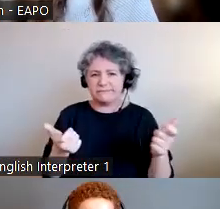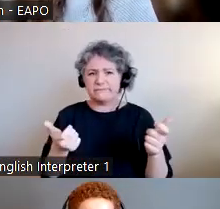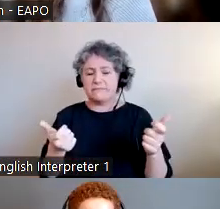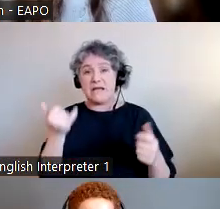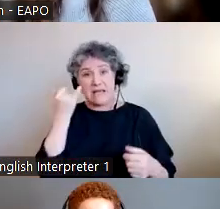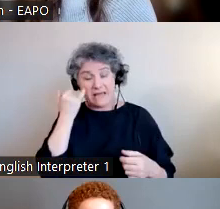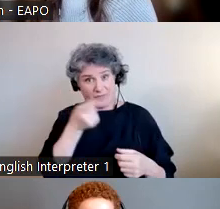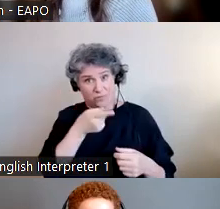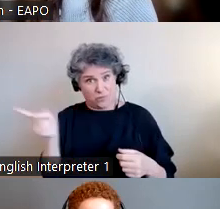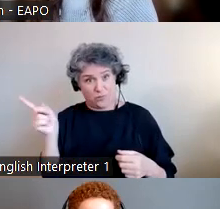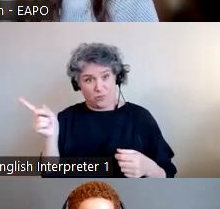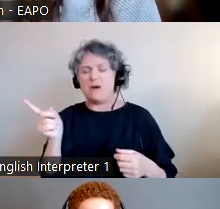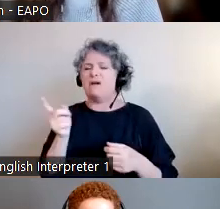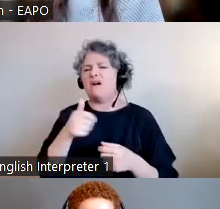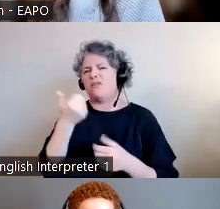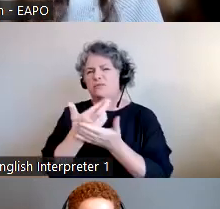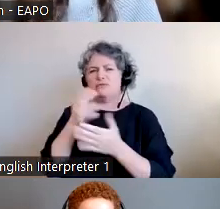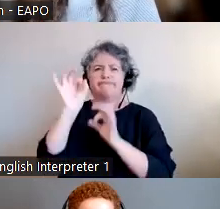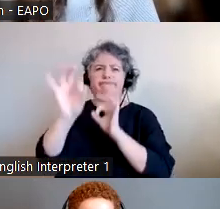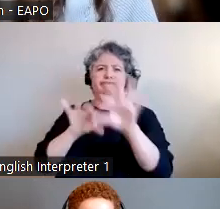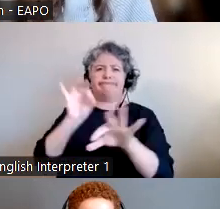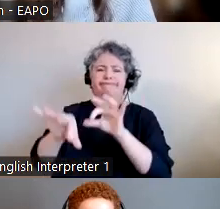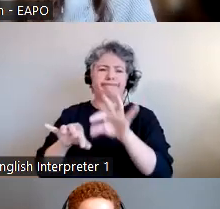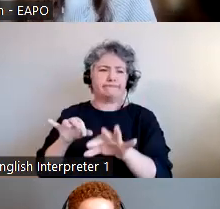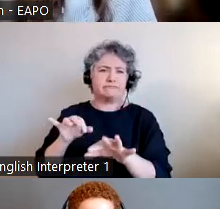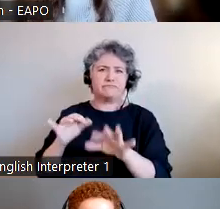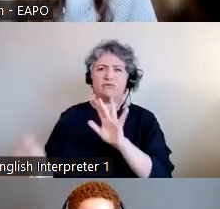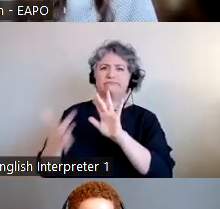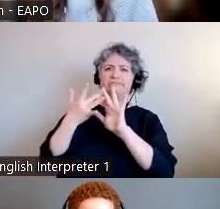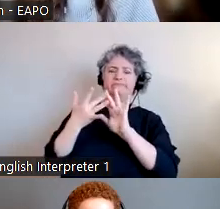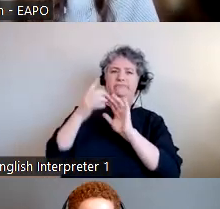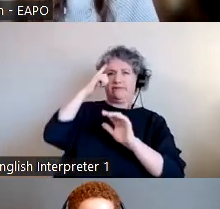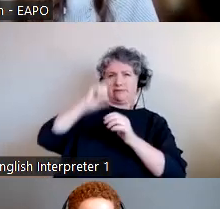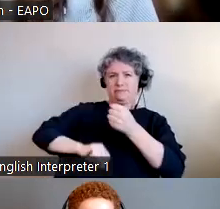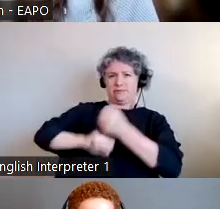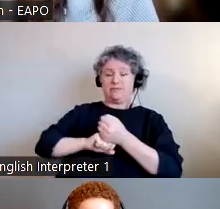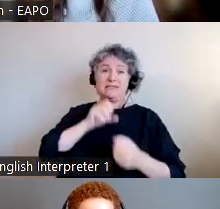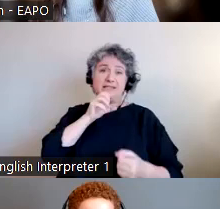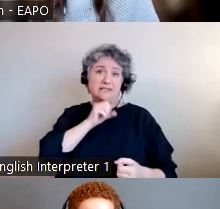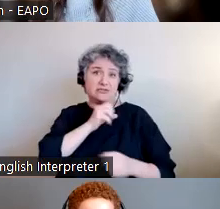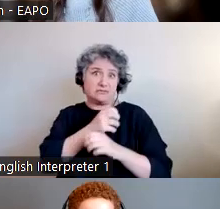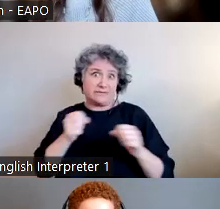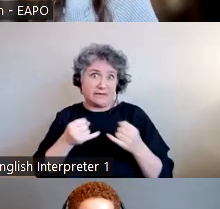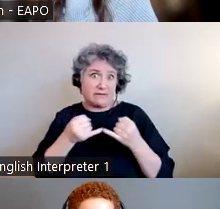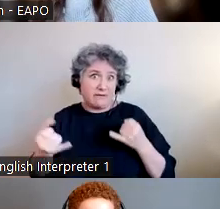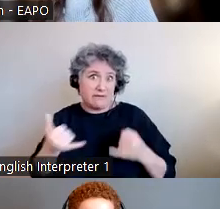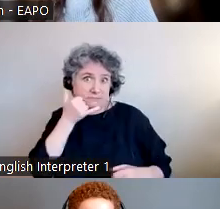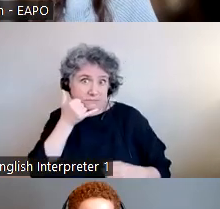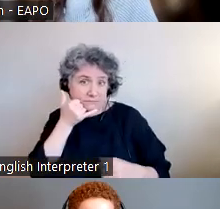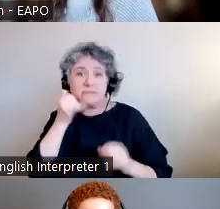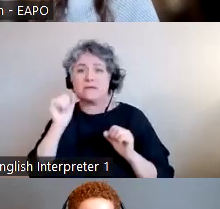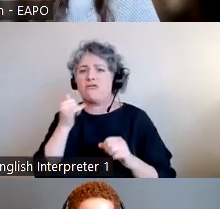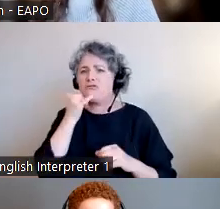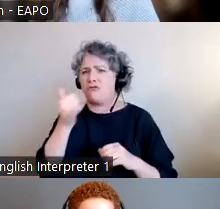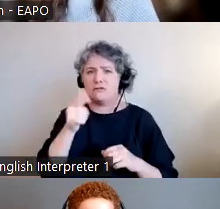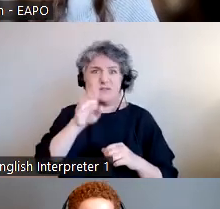If you, just some other resources in terms of reaching out for support, there's a senior safety line that people can call 24